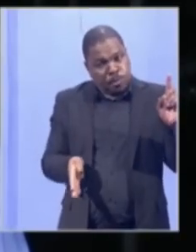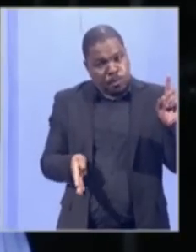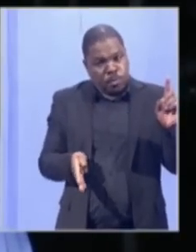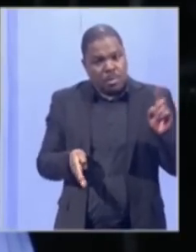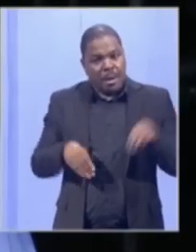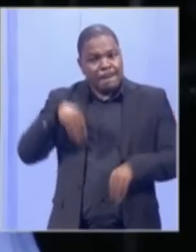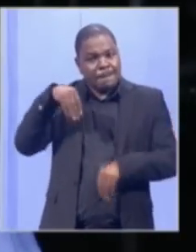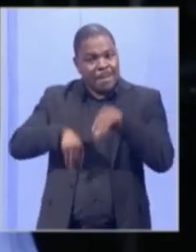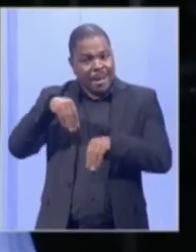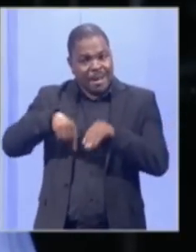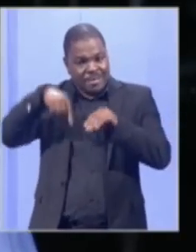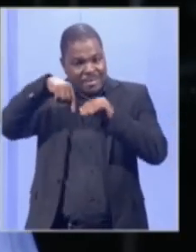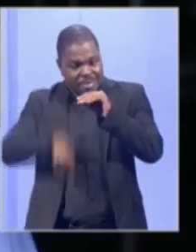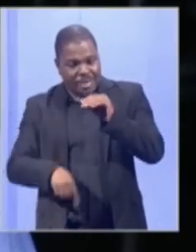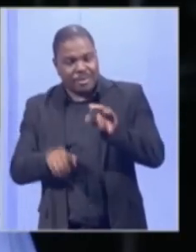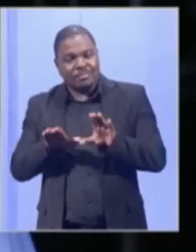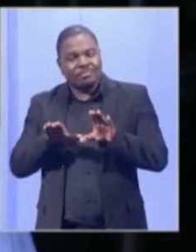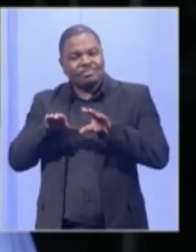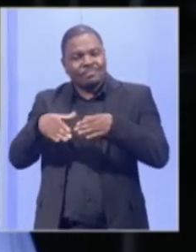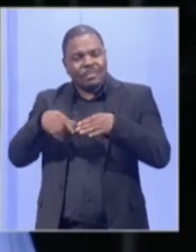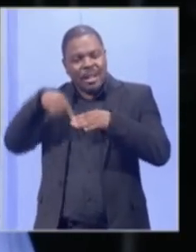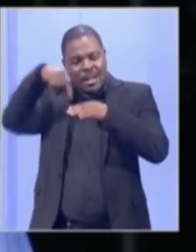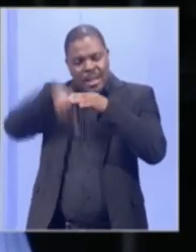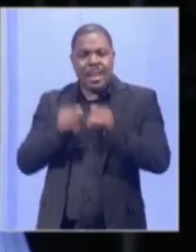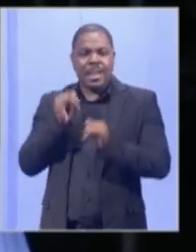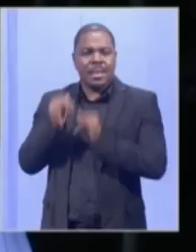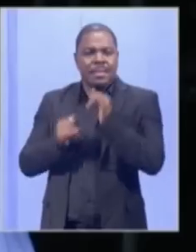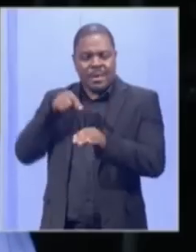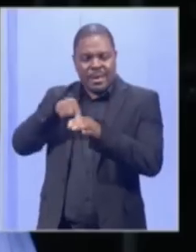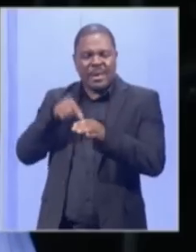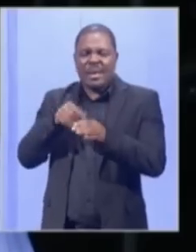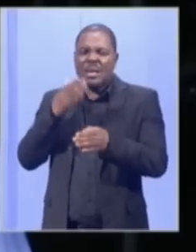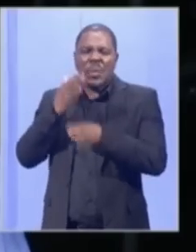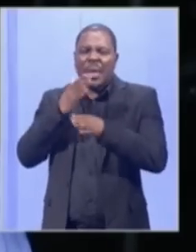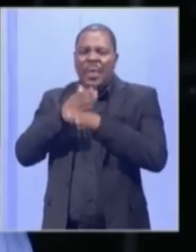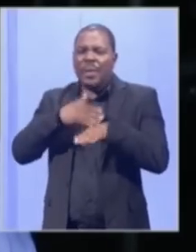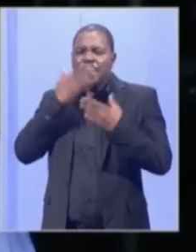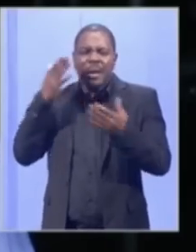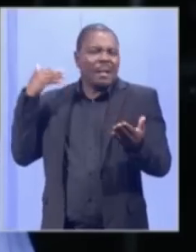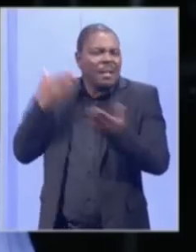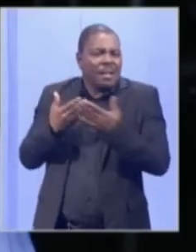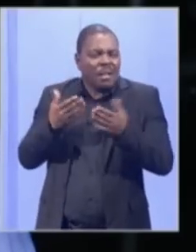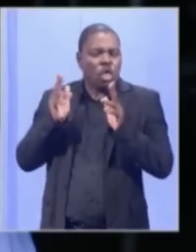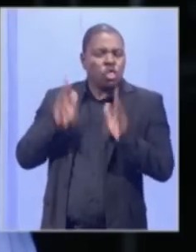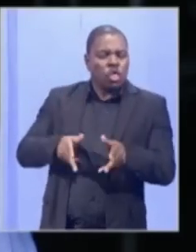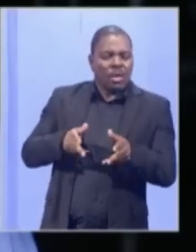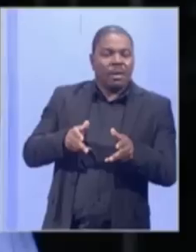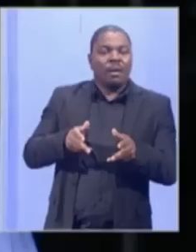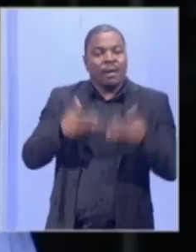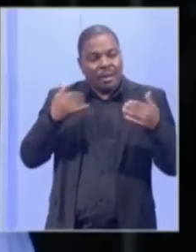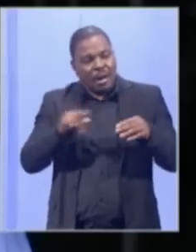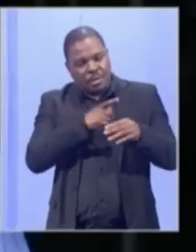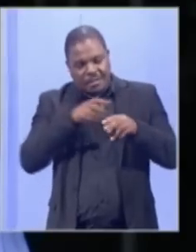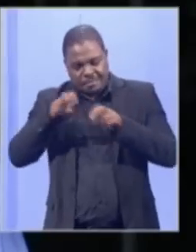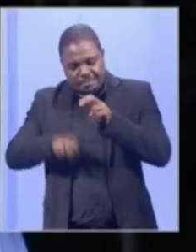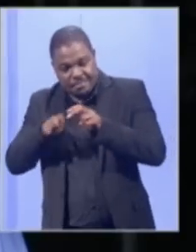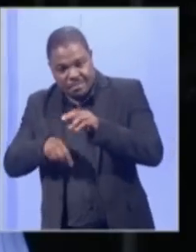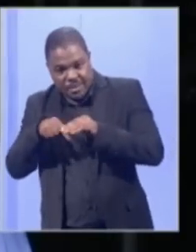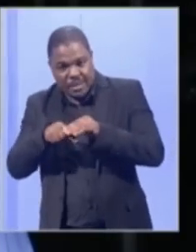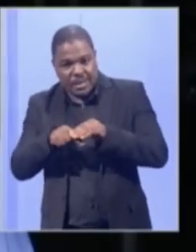ga moepo o wa shaft 11 o ile gore ga jana ga o sa tlholo dirisiwa ma ba tlhalosa gore go botlhoka thata gore badiri ba kgotsa baepi